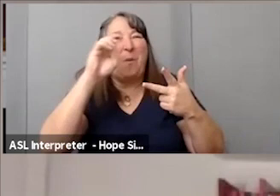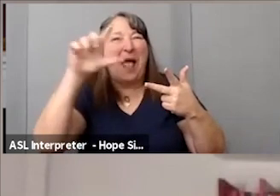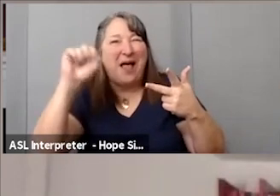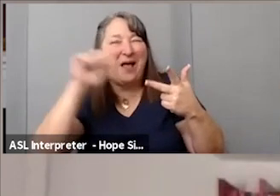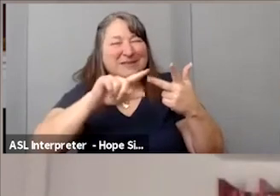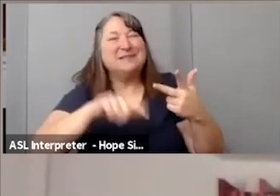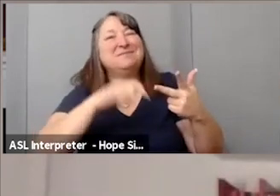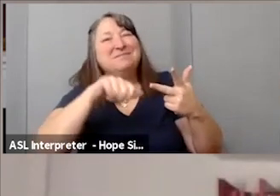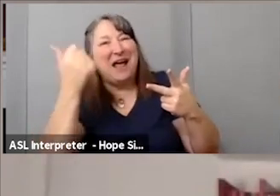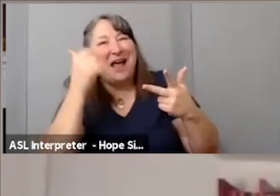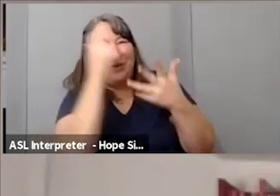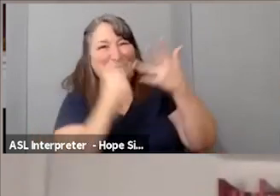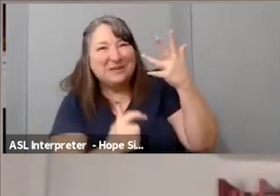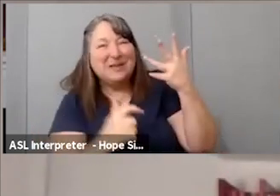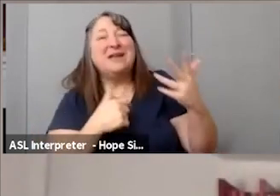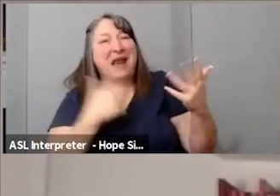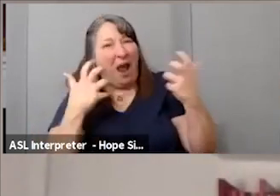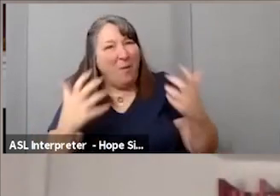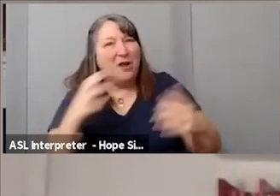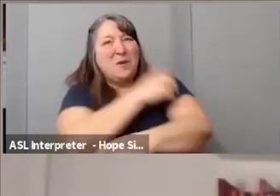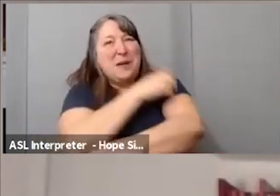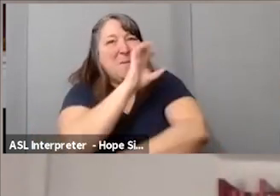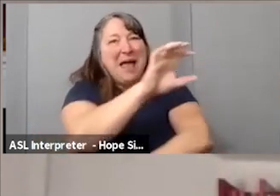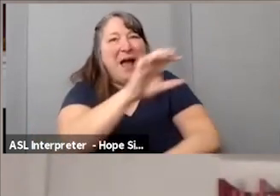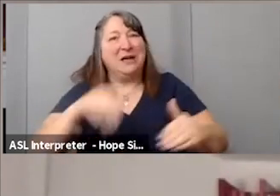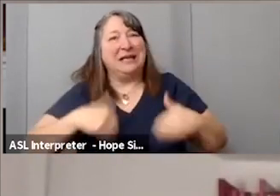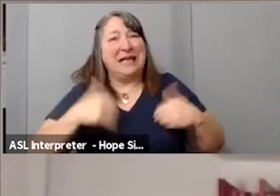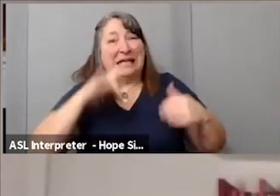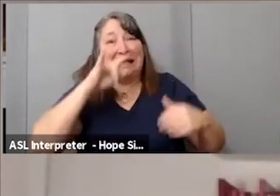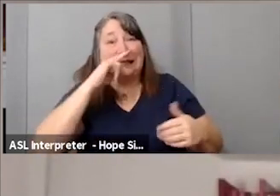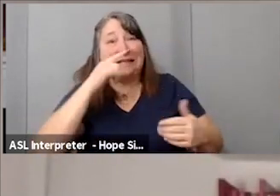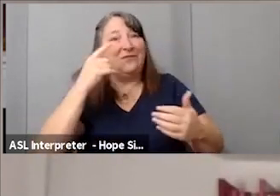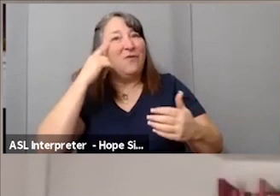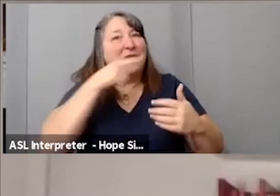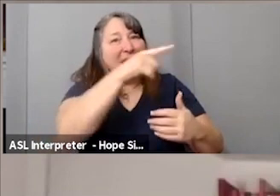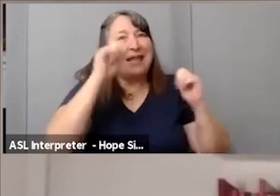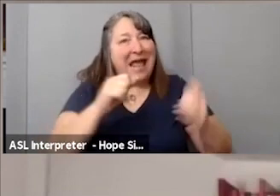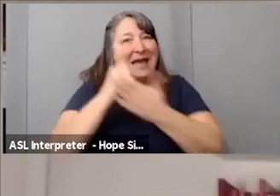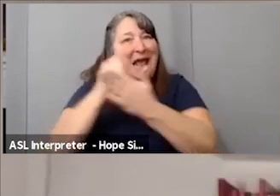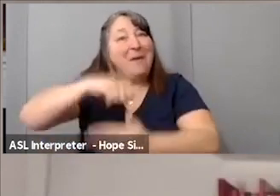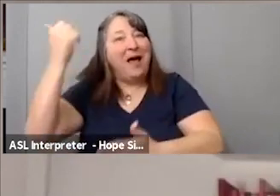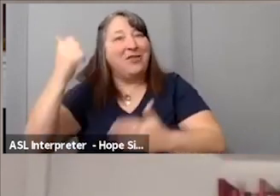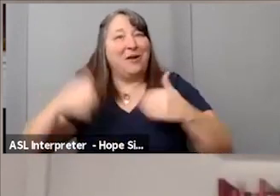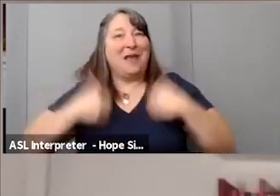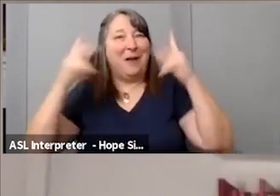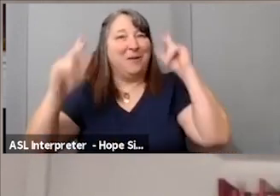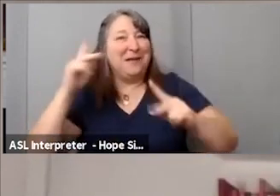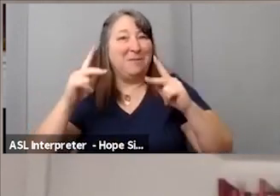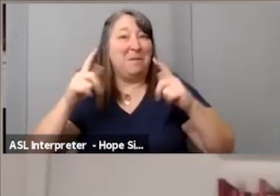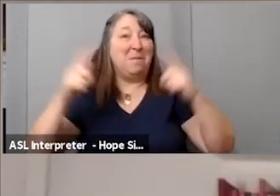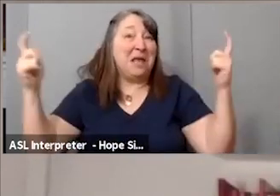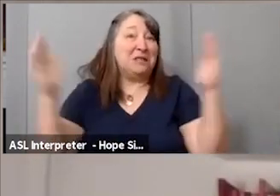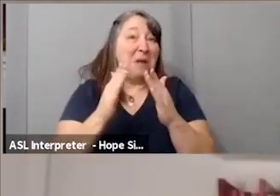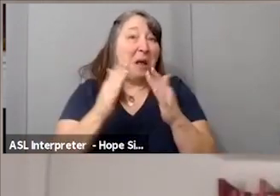empower other young kids to think more about their own potential to help others, whether it's on a large or smaller scale. One of the parts that I really emphasize in